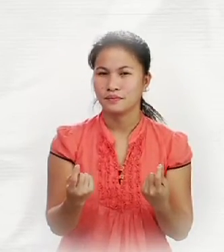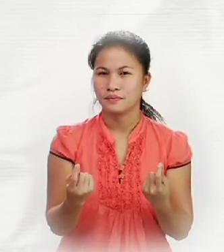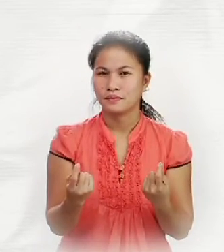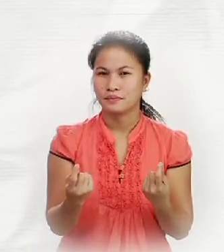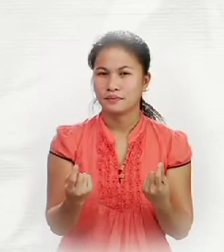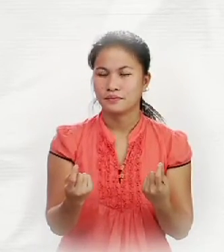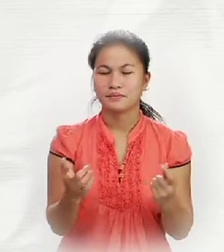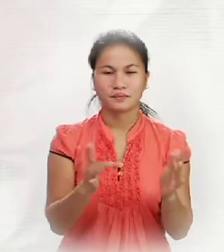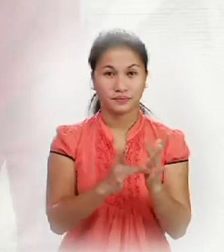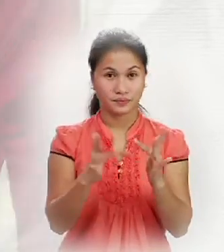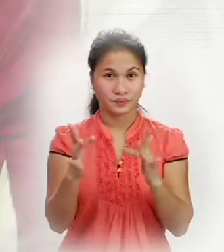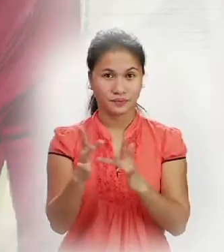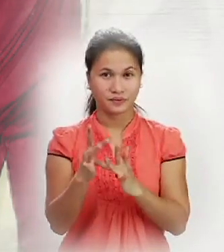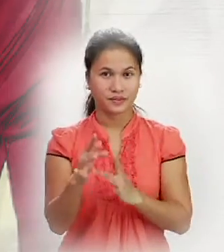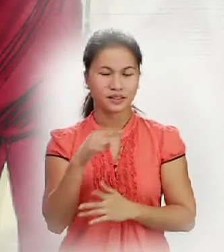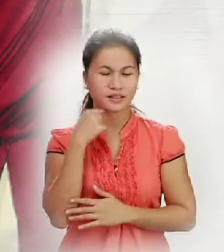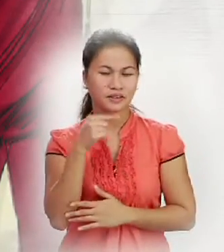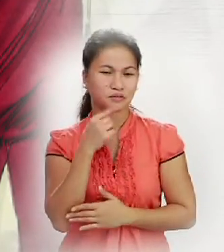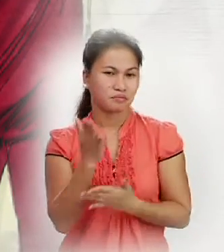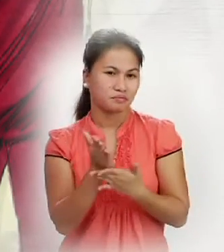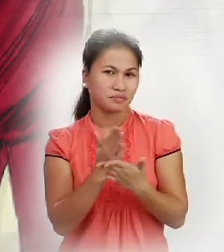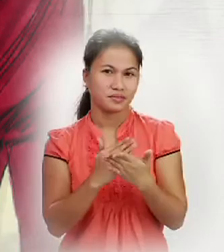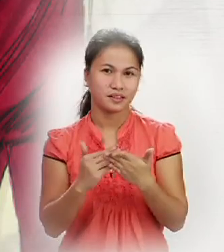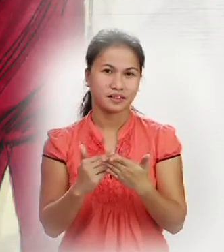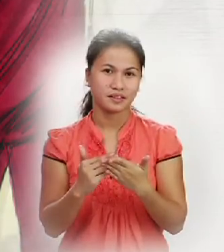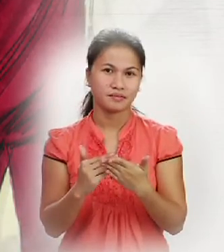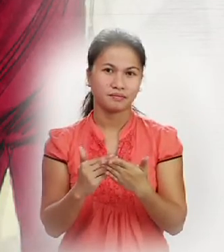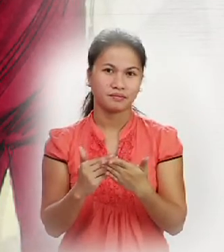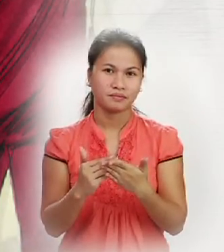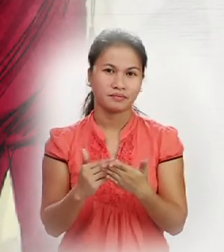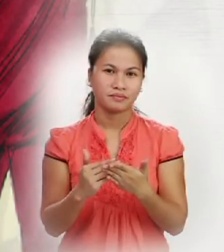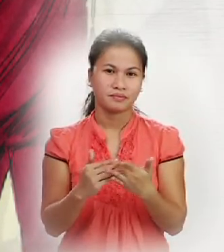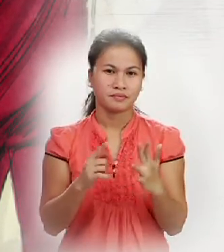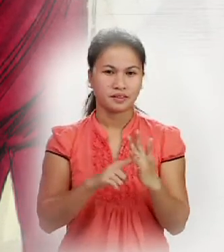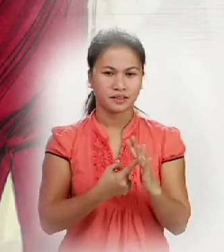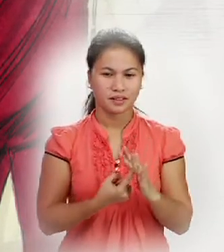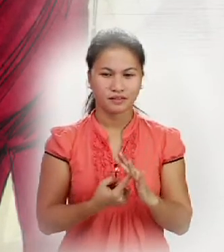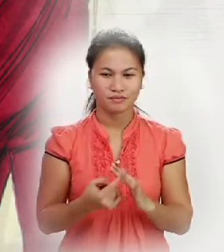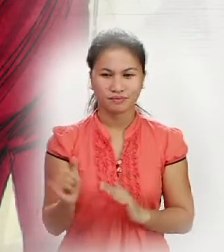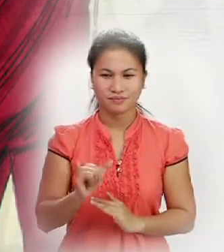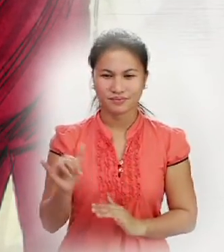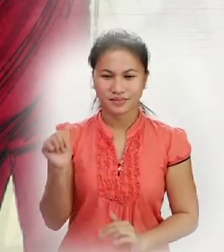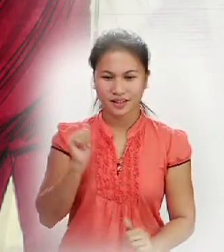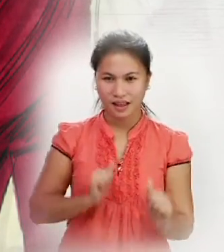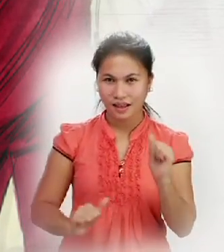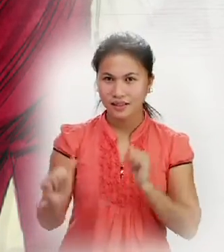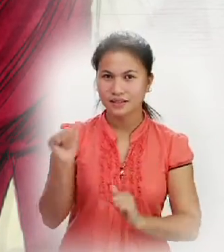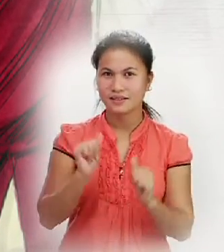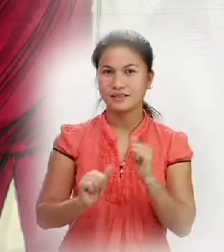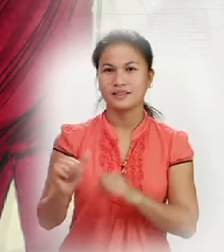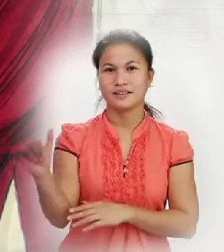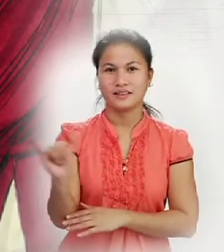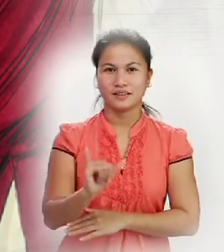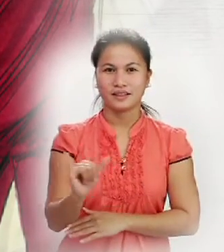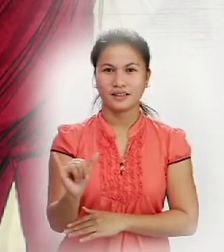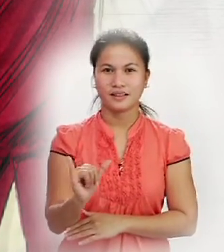Now, Jesus says, some start acting like,